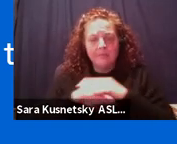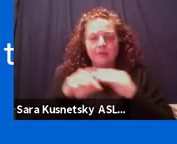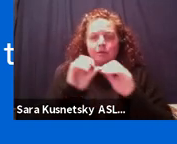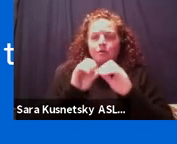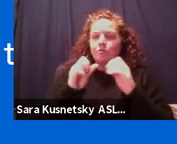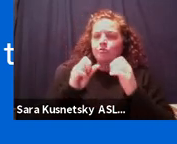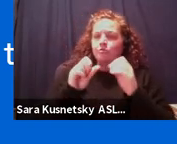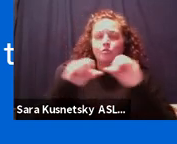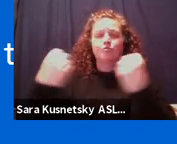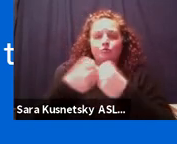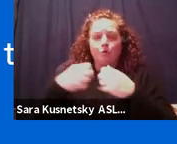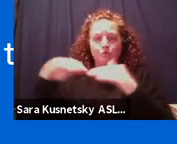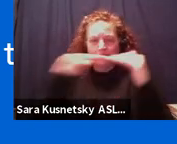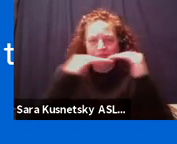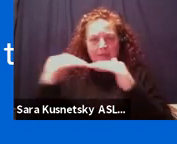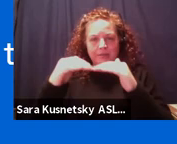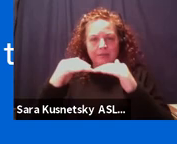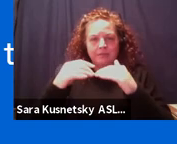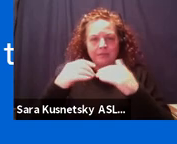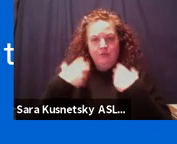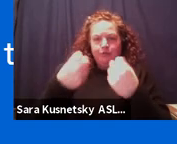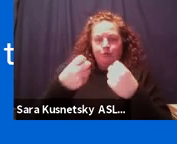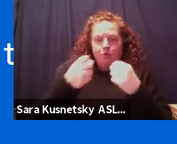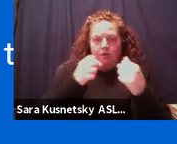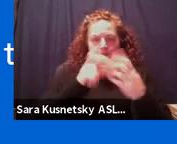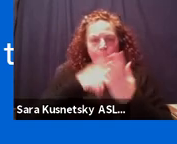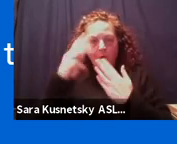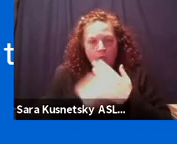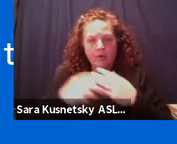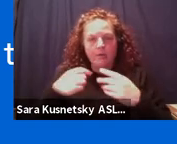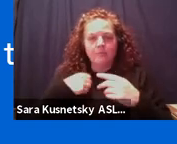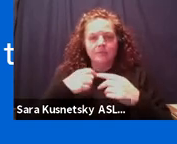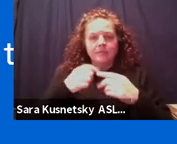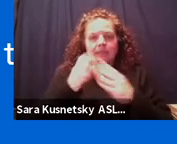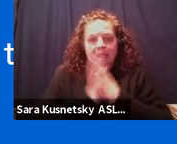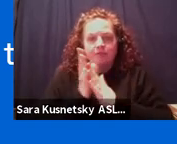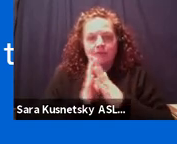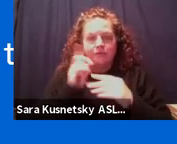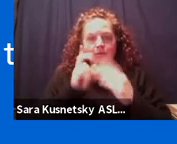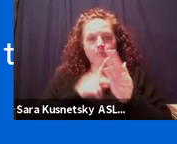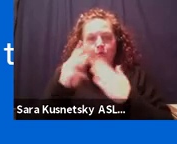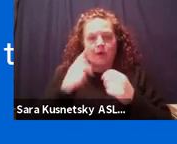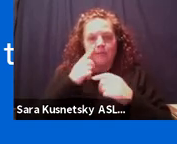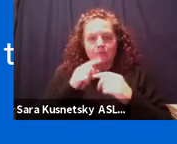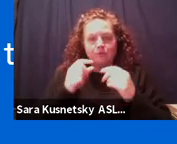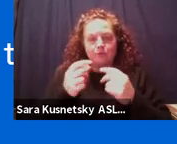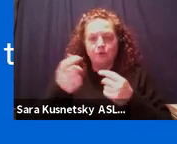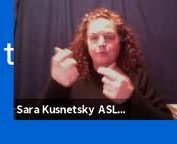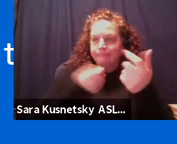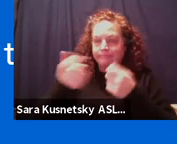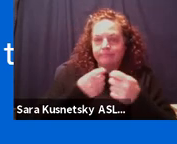justice practices, innovation and programming to attract, promote, and retain educators of color, and to